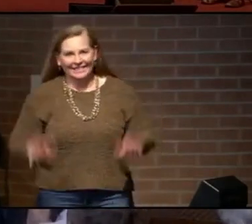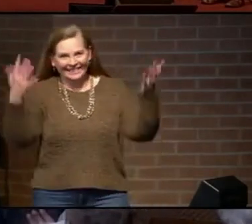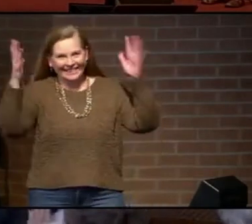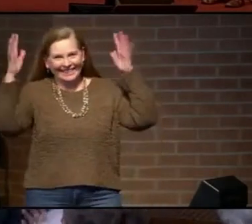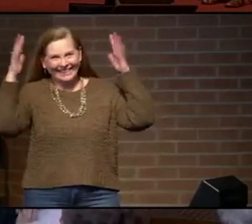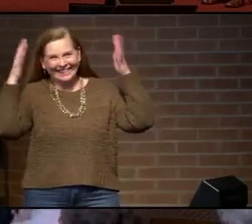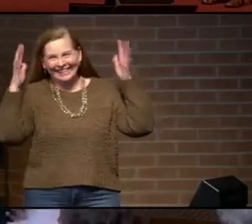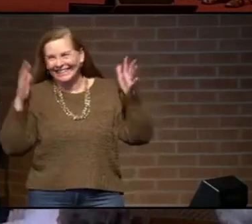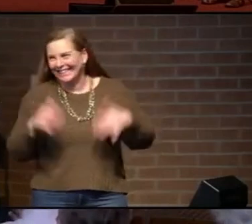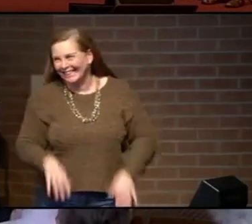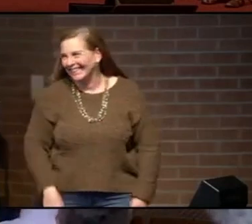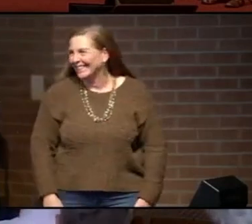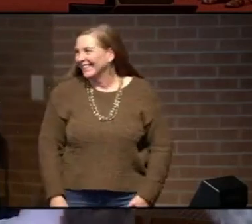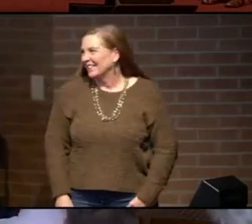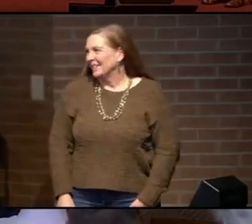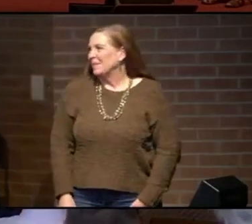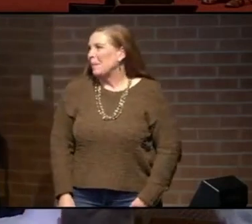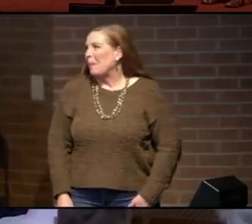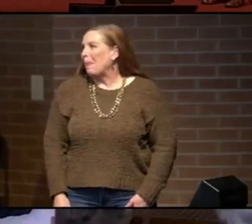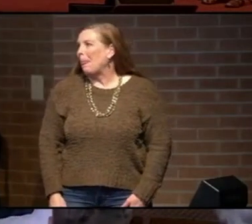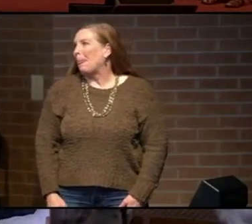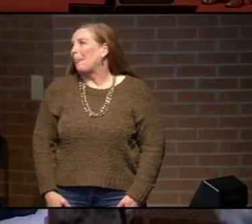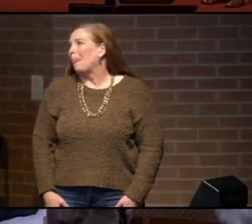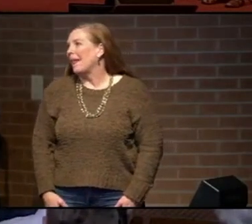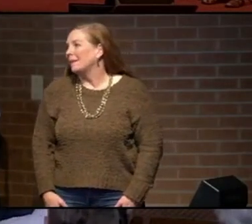Yes, we can praise God for that.